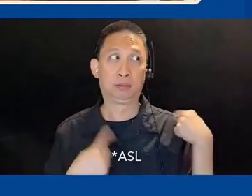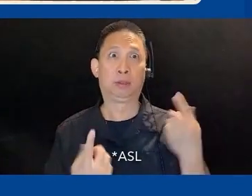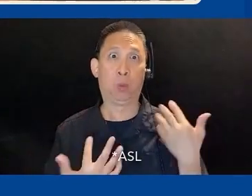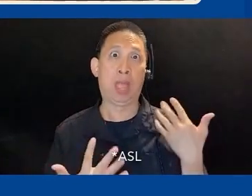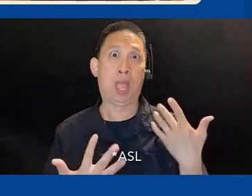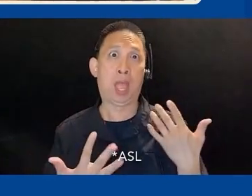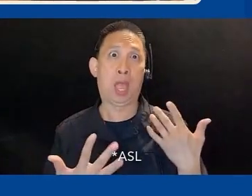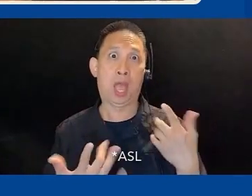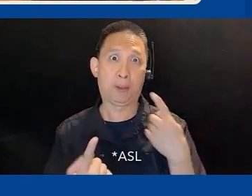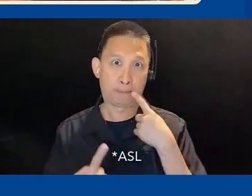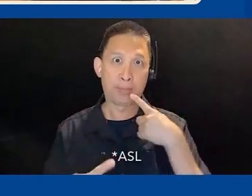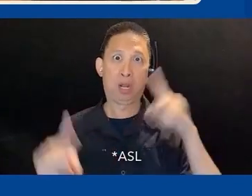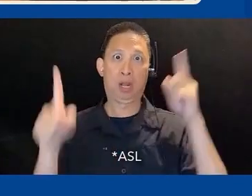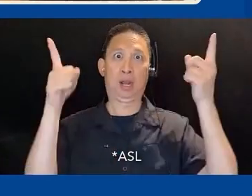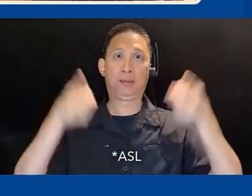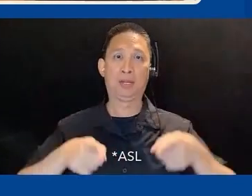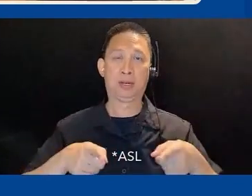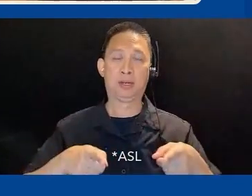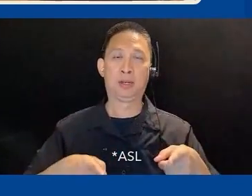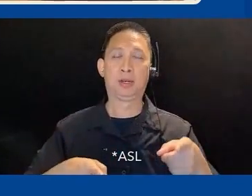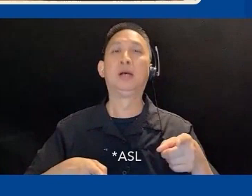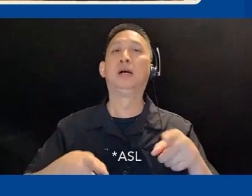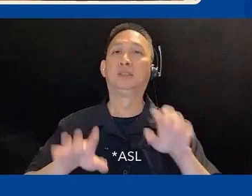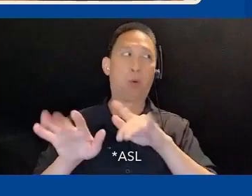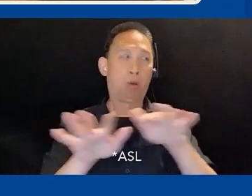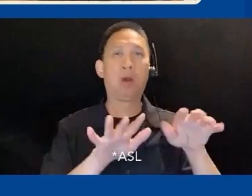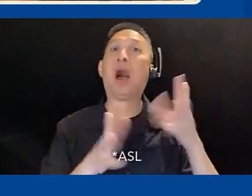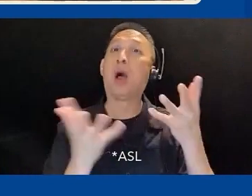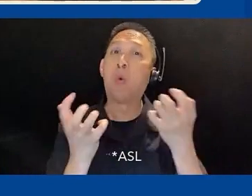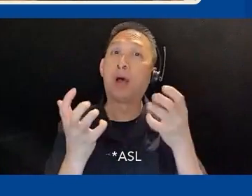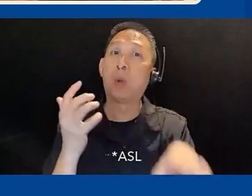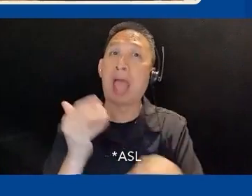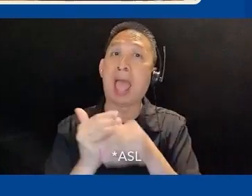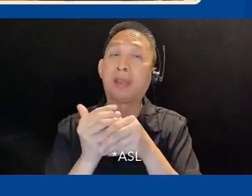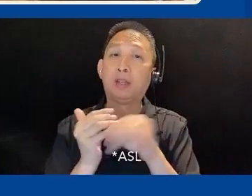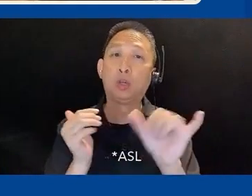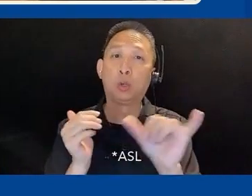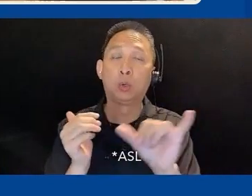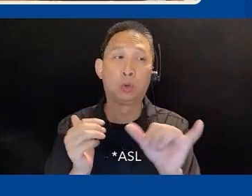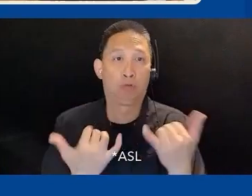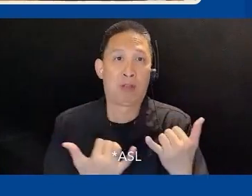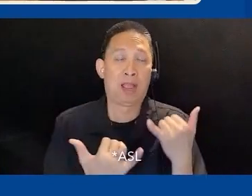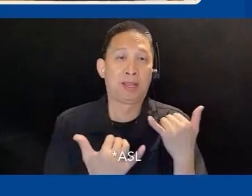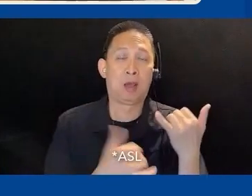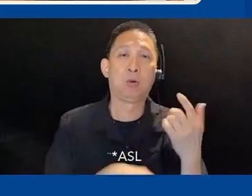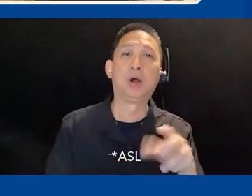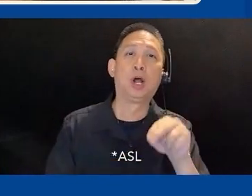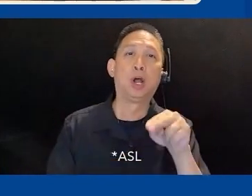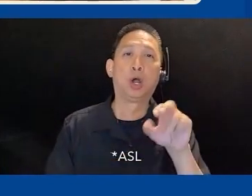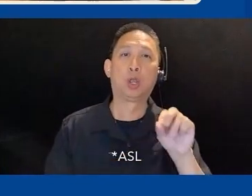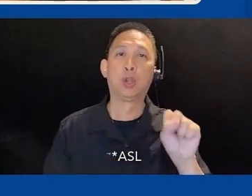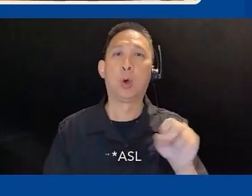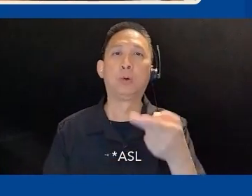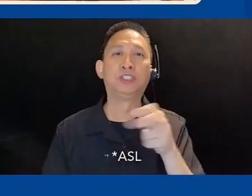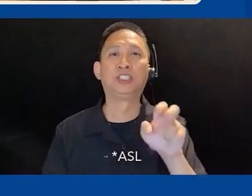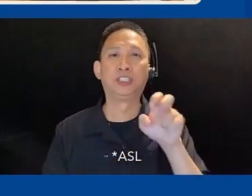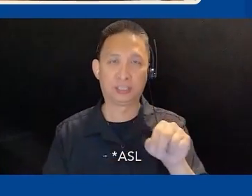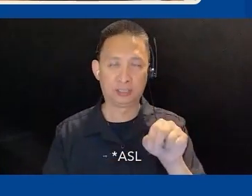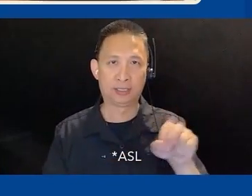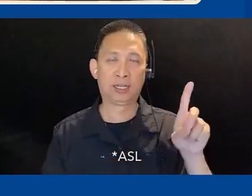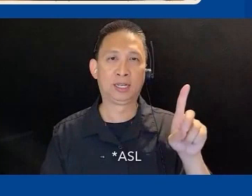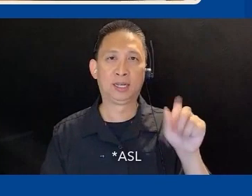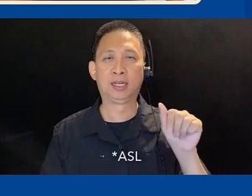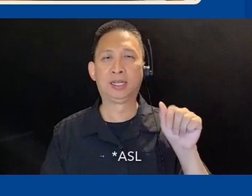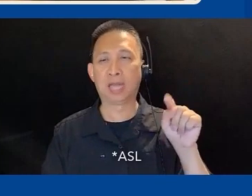you know, also lift up coincidentally, just around this time, that Nosheen Dadavoy's documentary, An Act